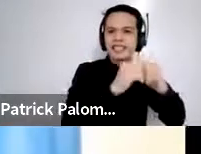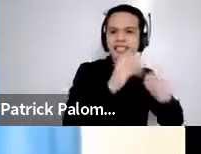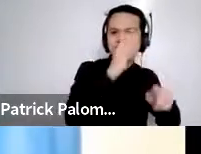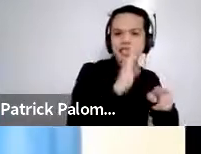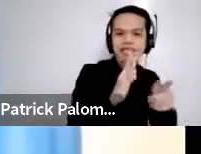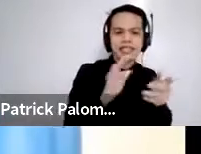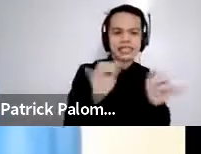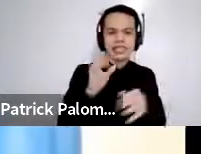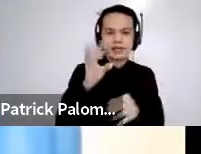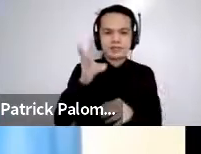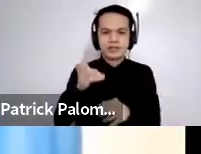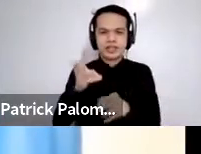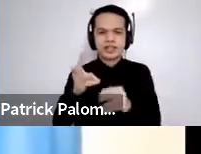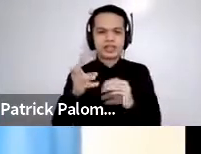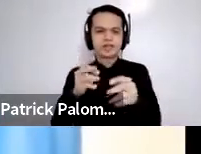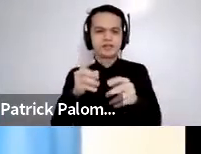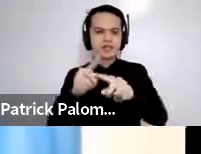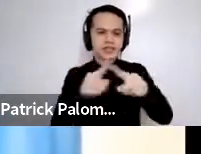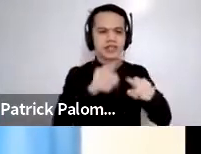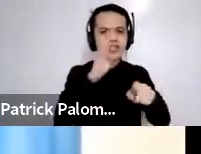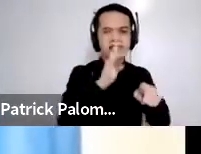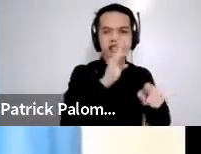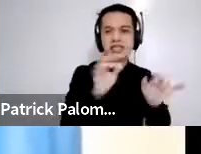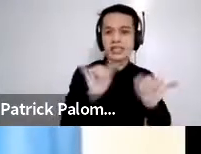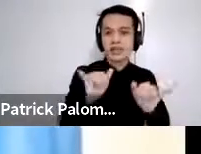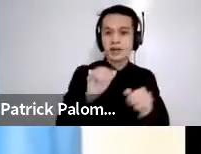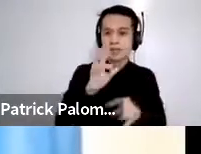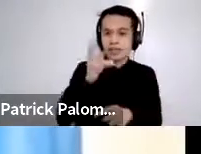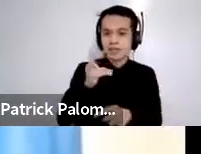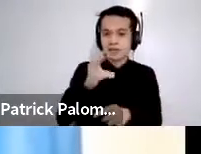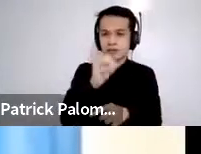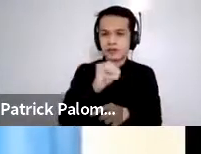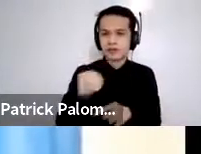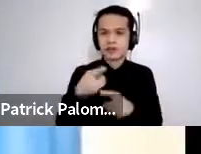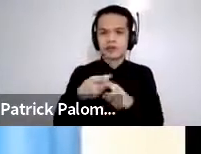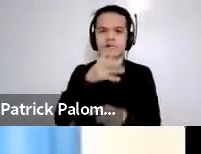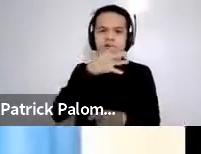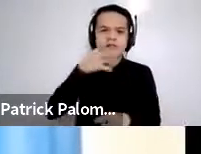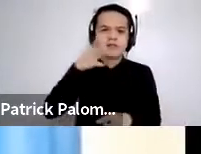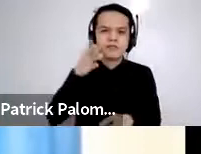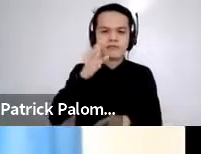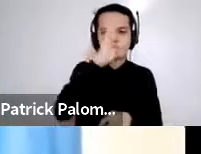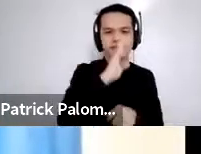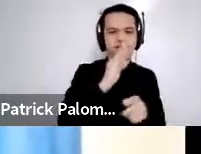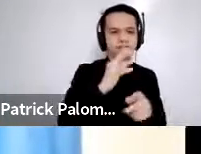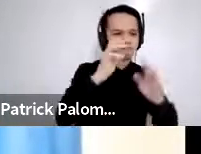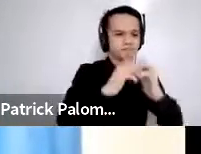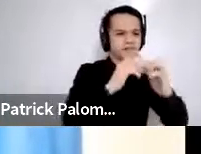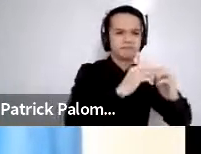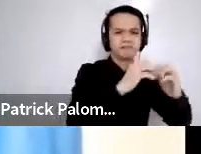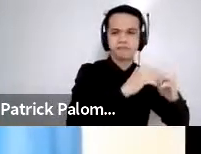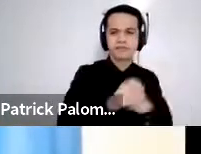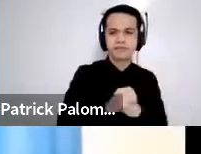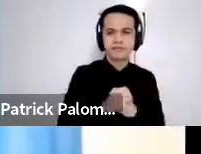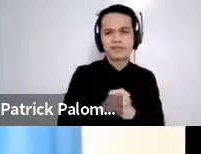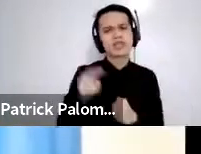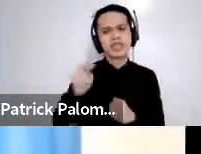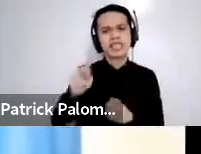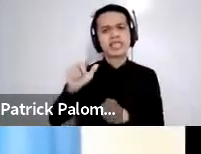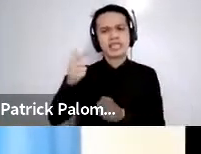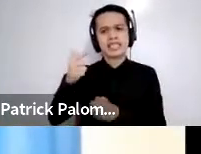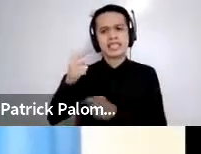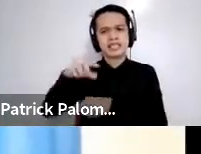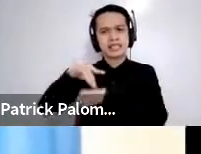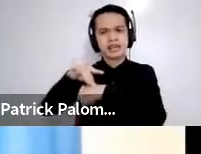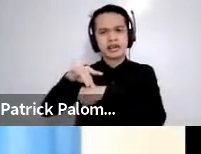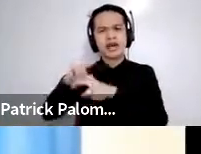and 70% of agricultural damage. So we need a green planet, but the world is on